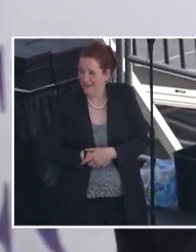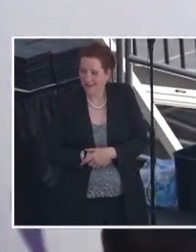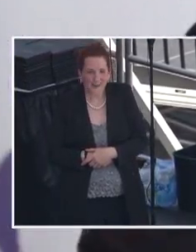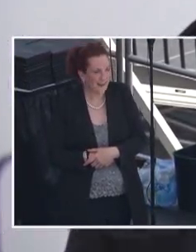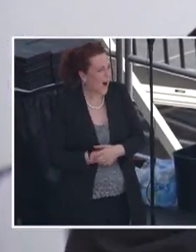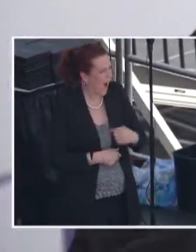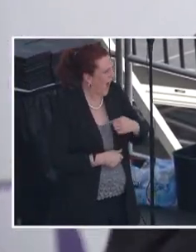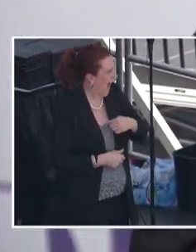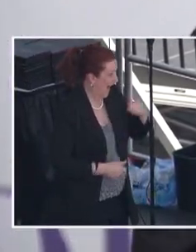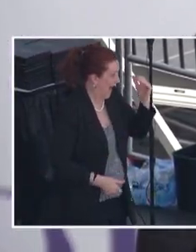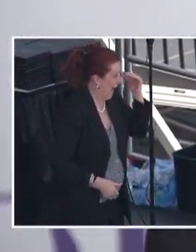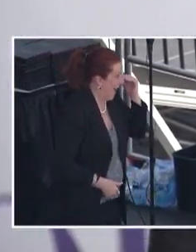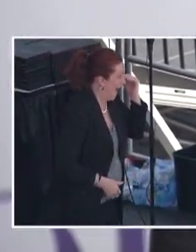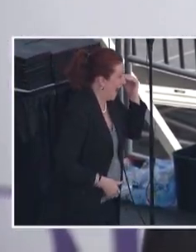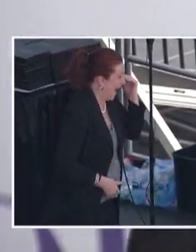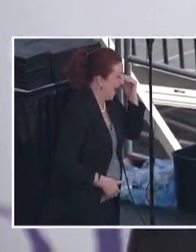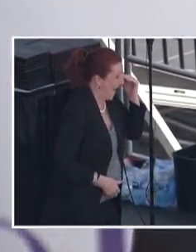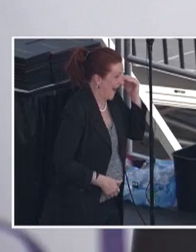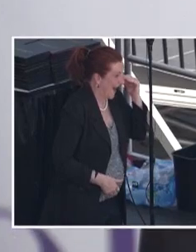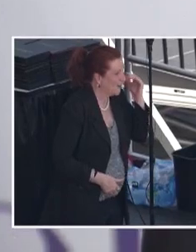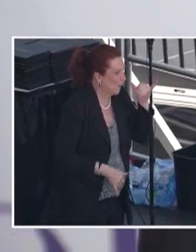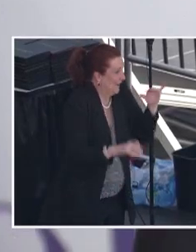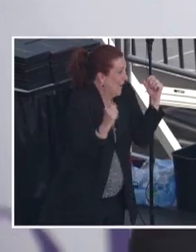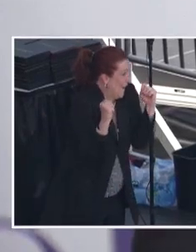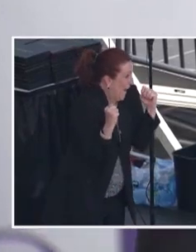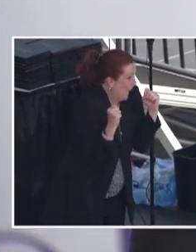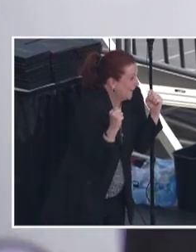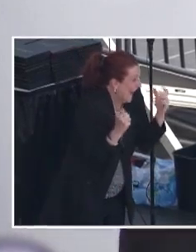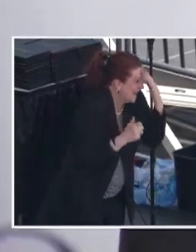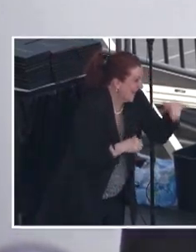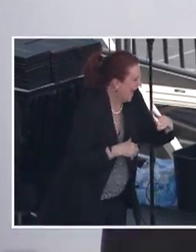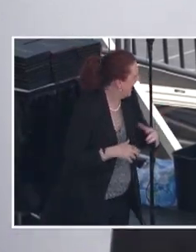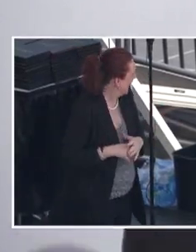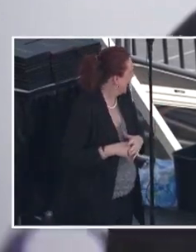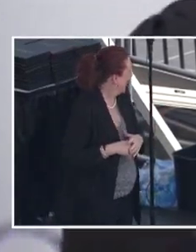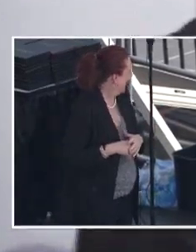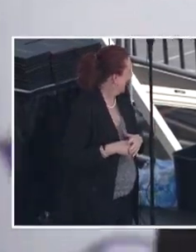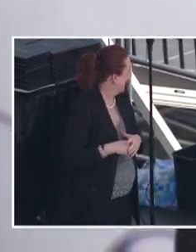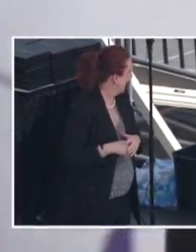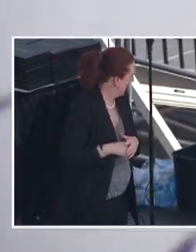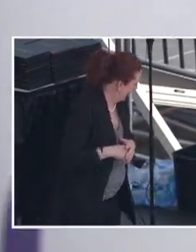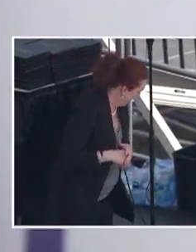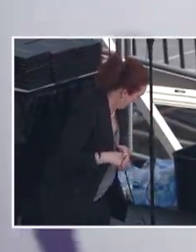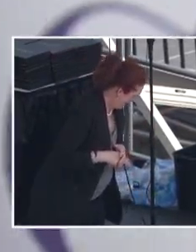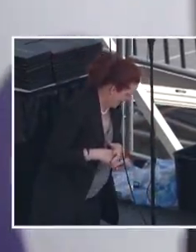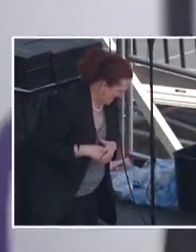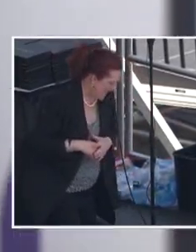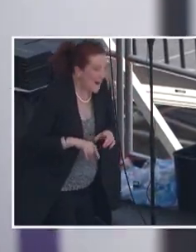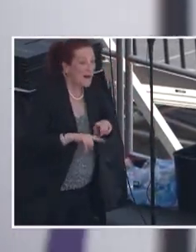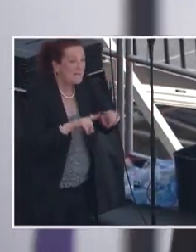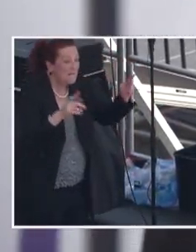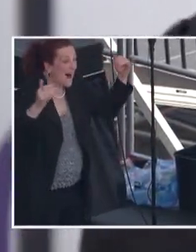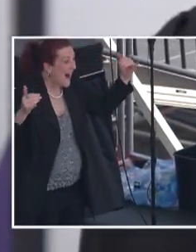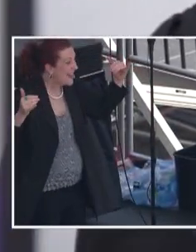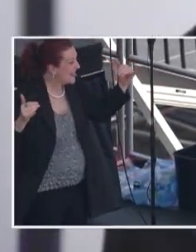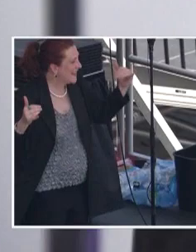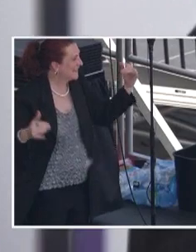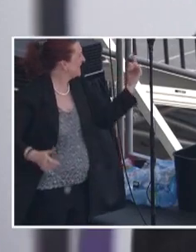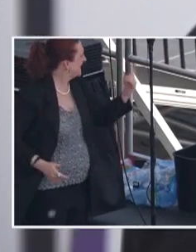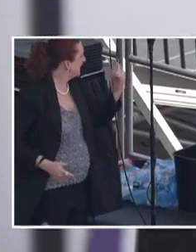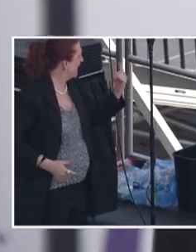So I know you're still cold, but let me say, this is something that I will truly